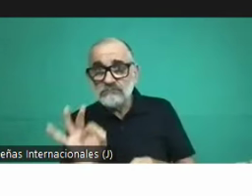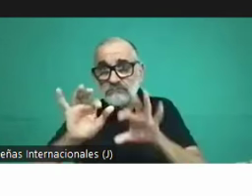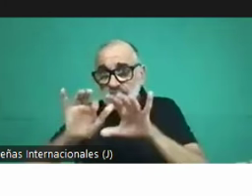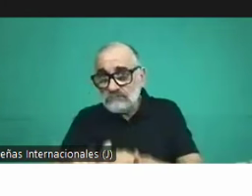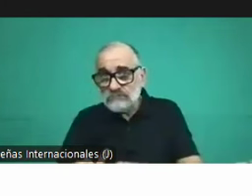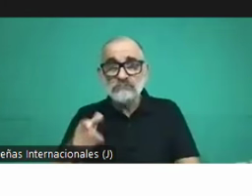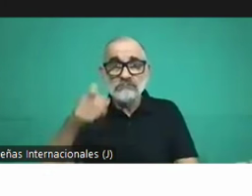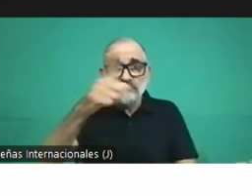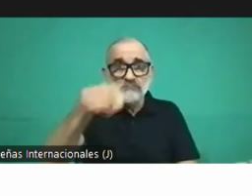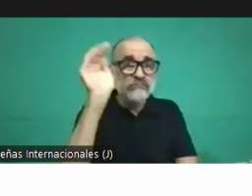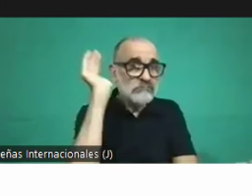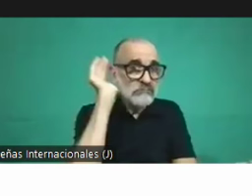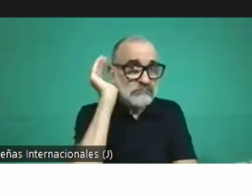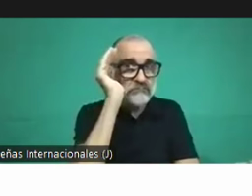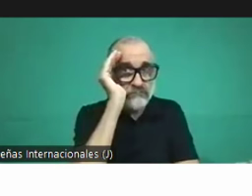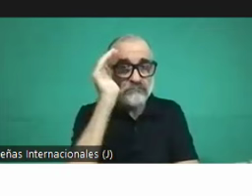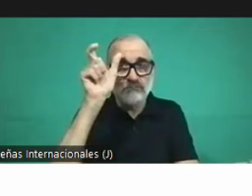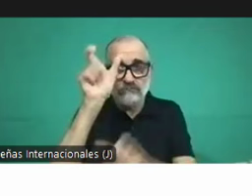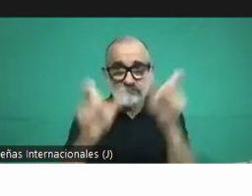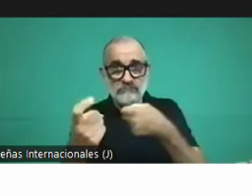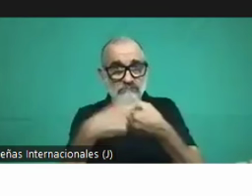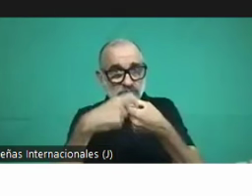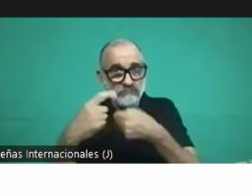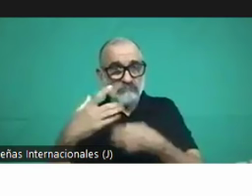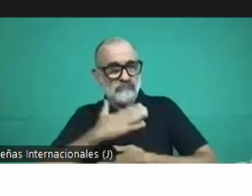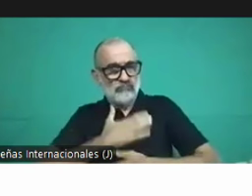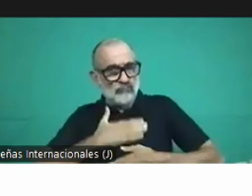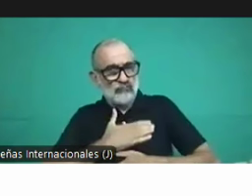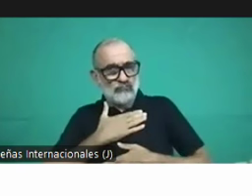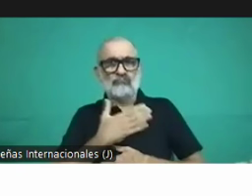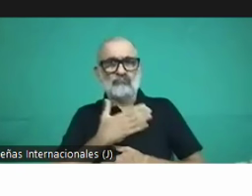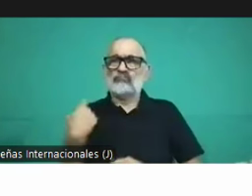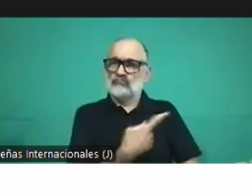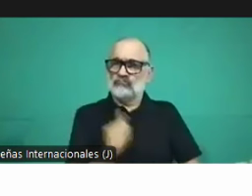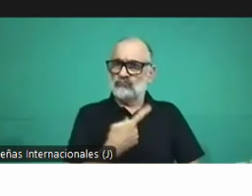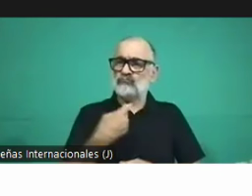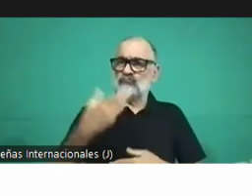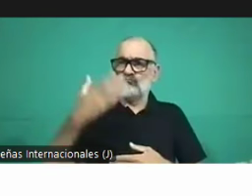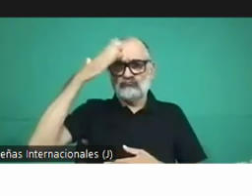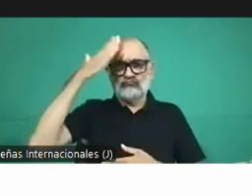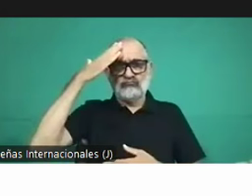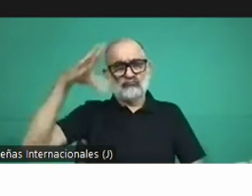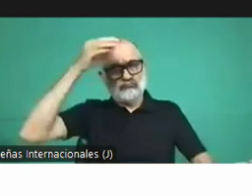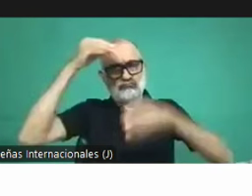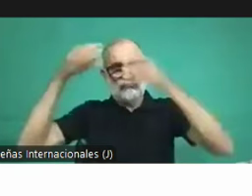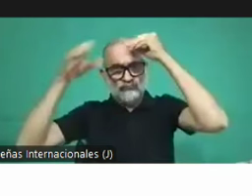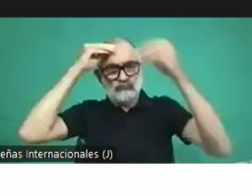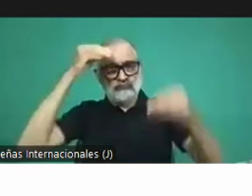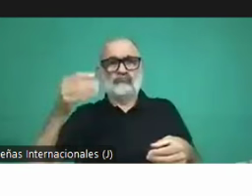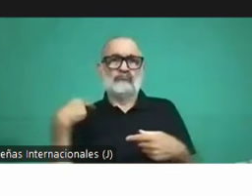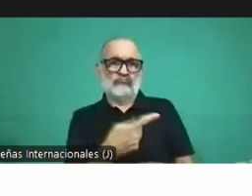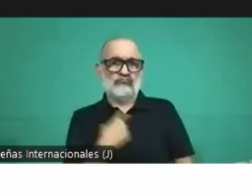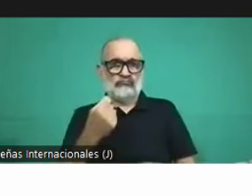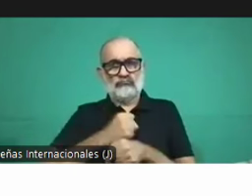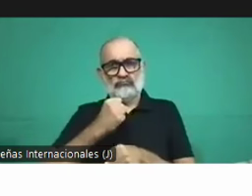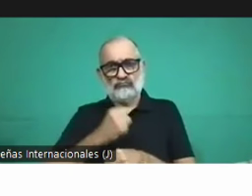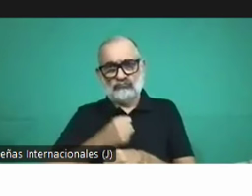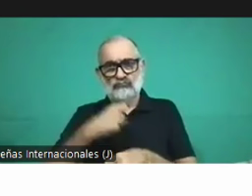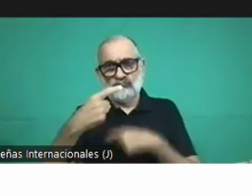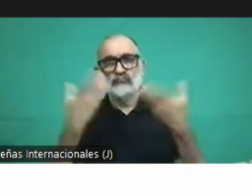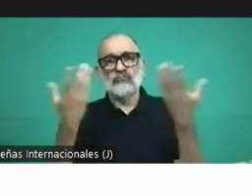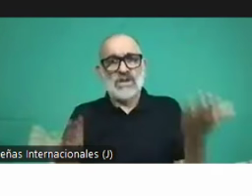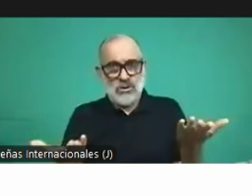mensajes the para participant nosotros. that always enriches the messages for Ahora us. sí, ahí vemos And now Yes, Ve la okay. presentación de We nuevo. see the Ah, no, presentation. Are you